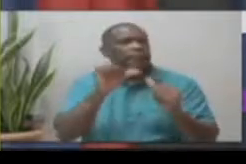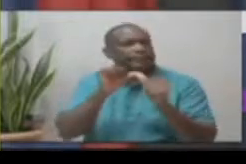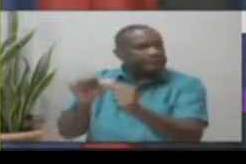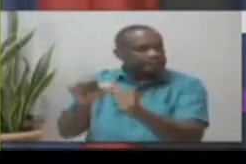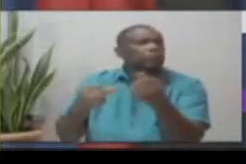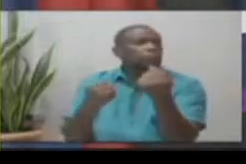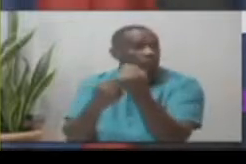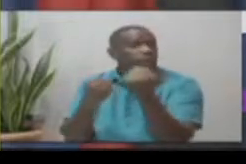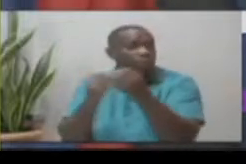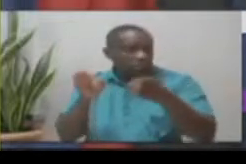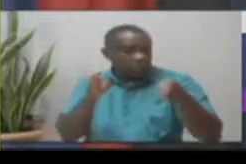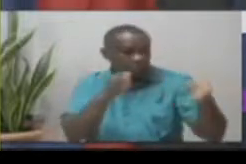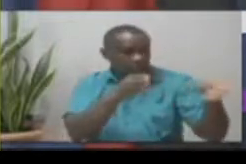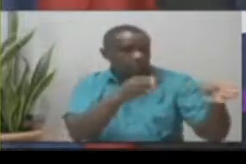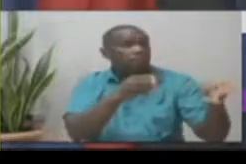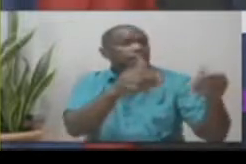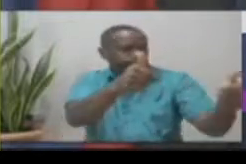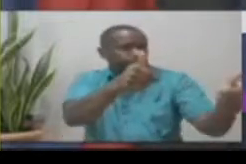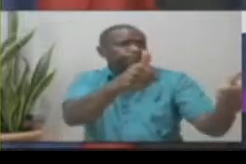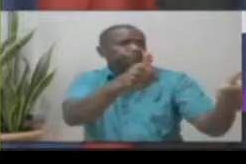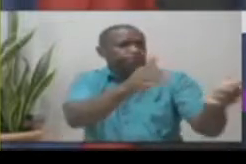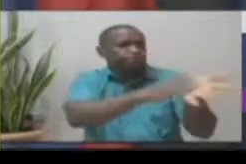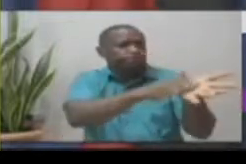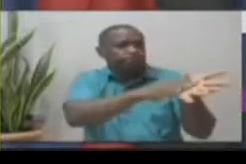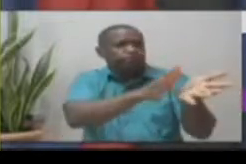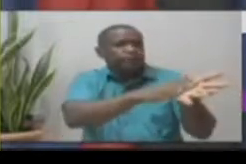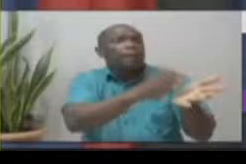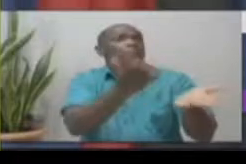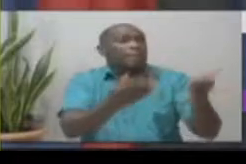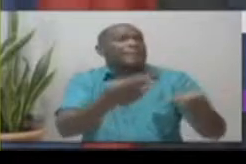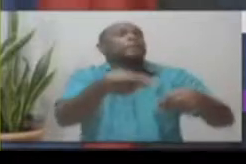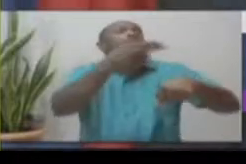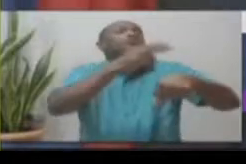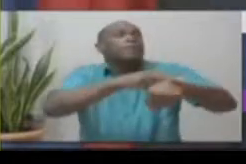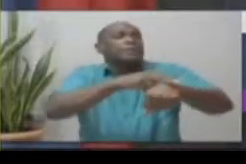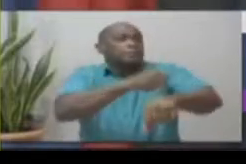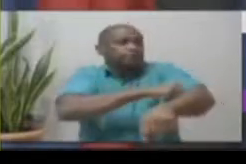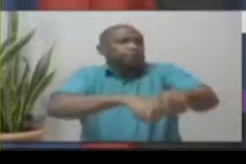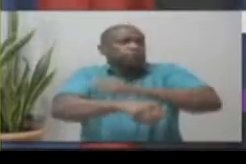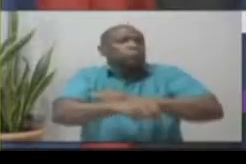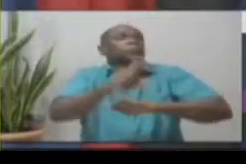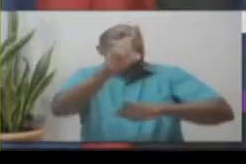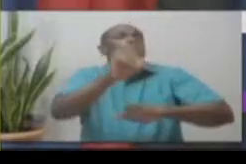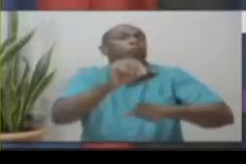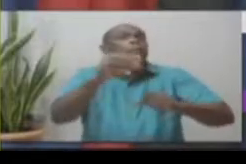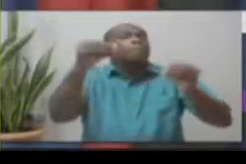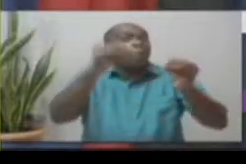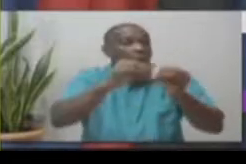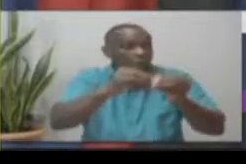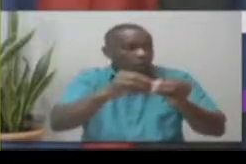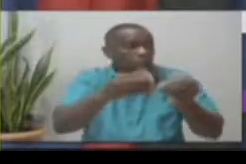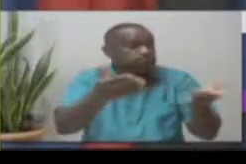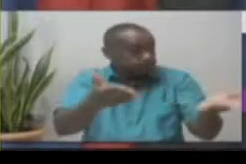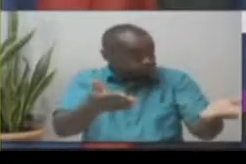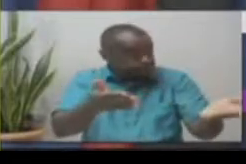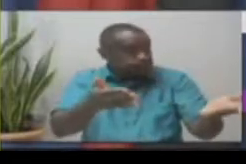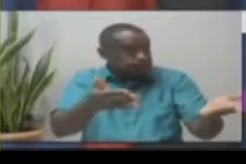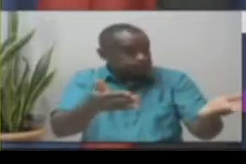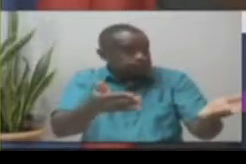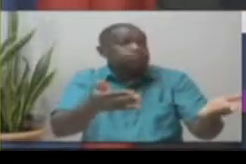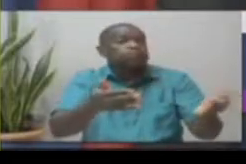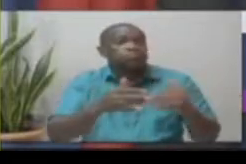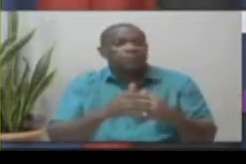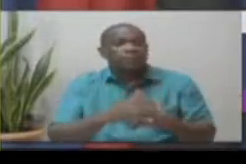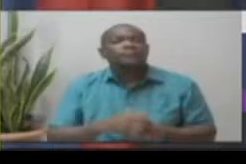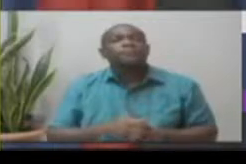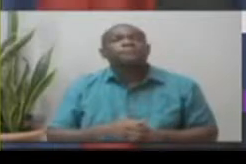now. So by the end of July going into August, we should have a significant number,